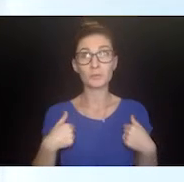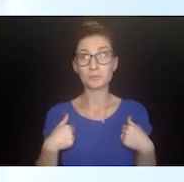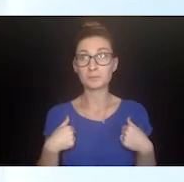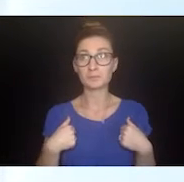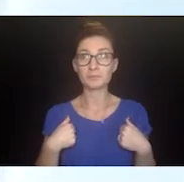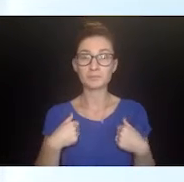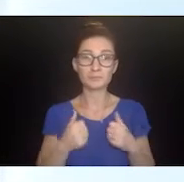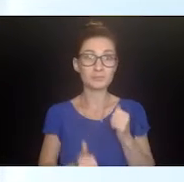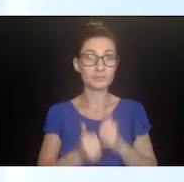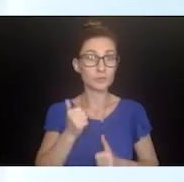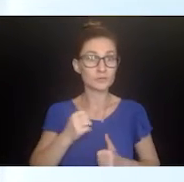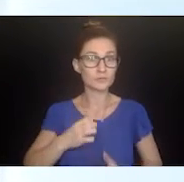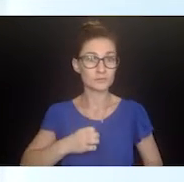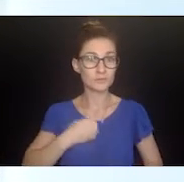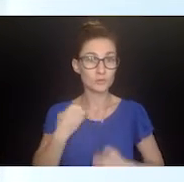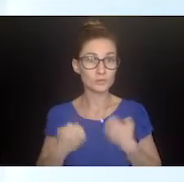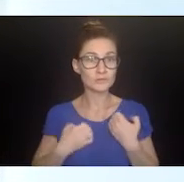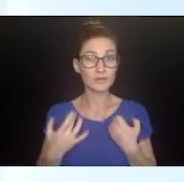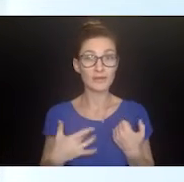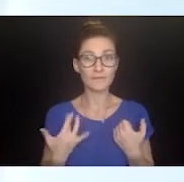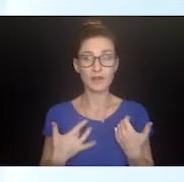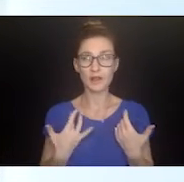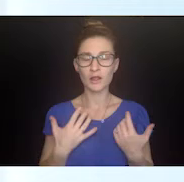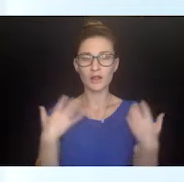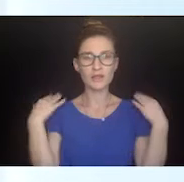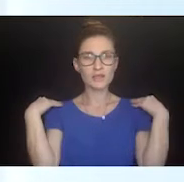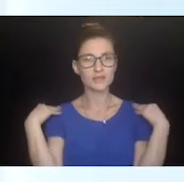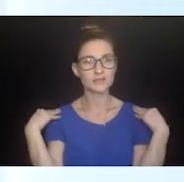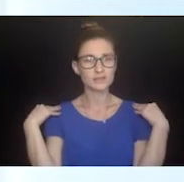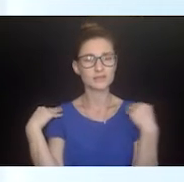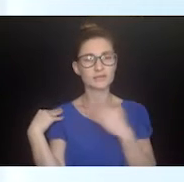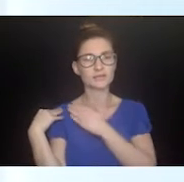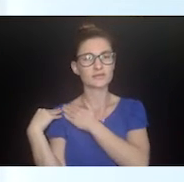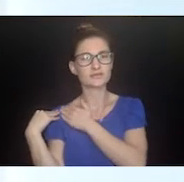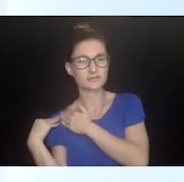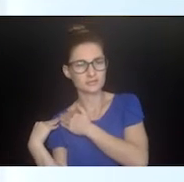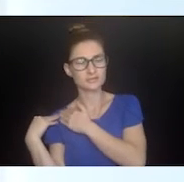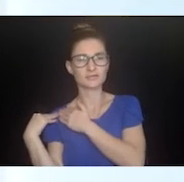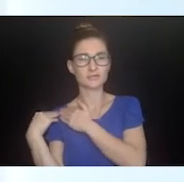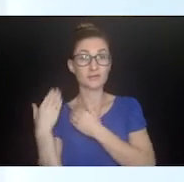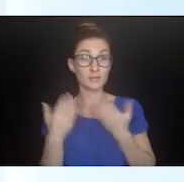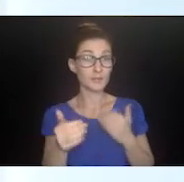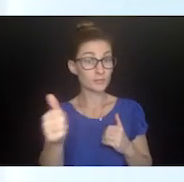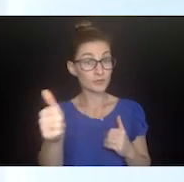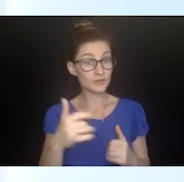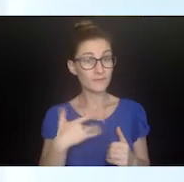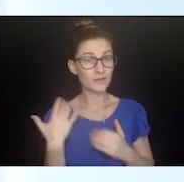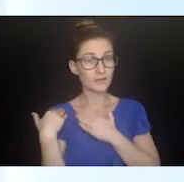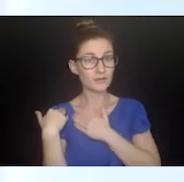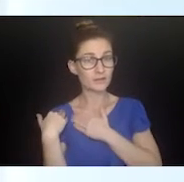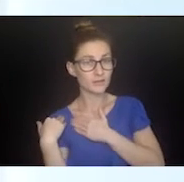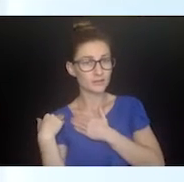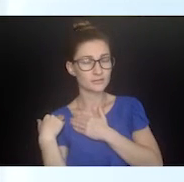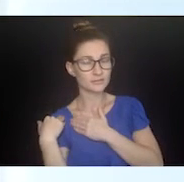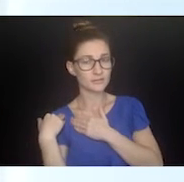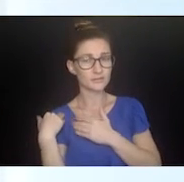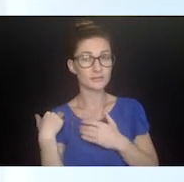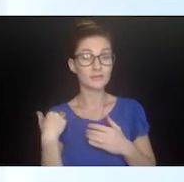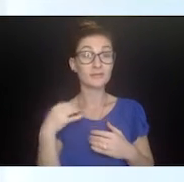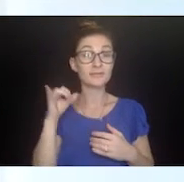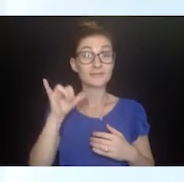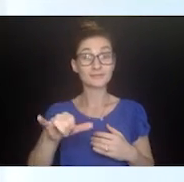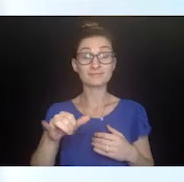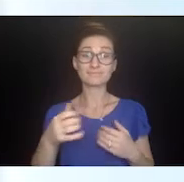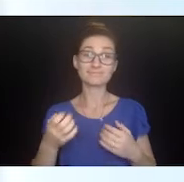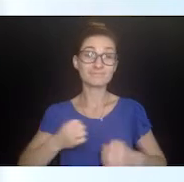my emotions. I can feel the burden and the weight. Maybe you can feel that weight on your shoulders. And what I like to call it now is